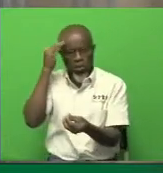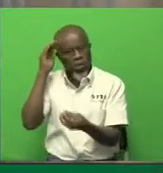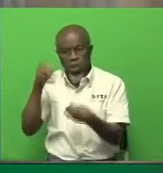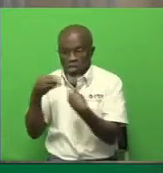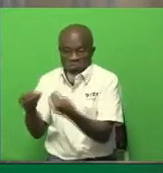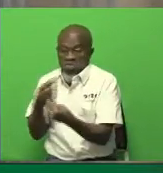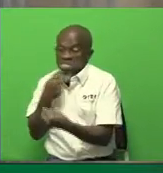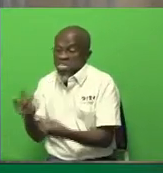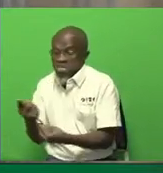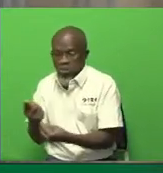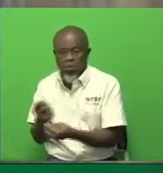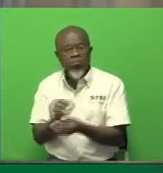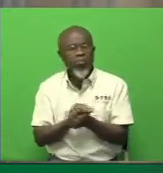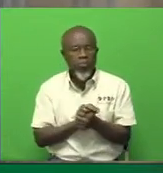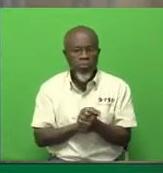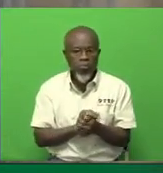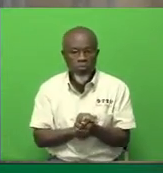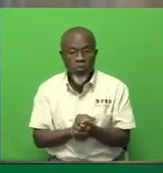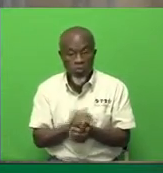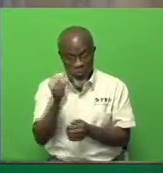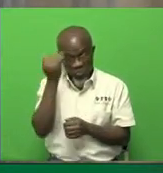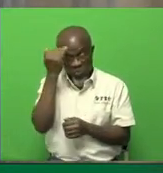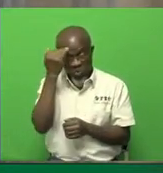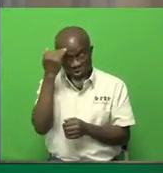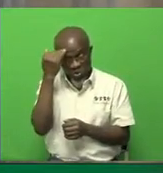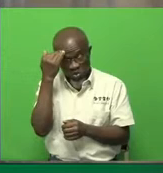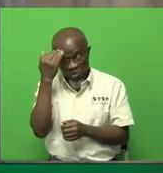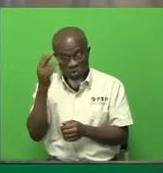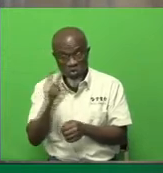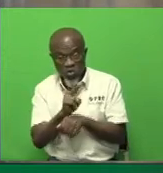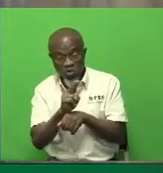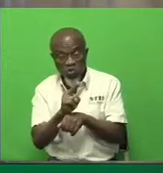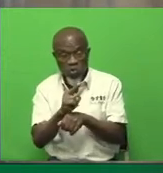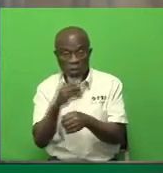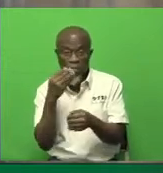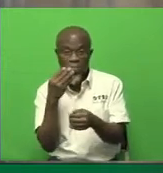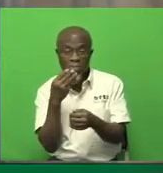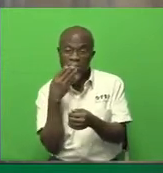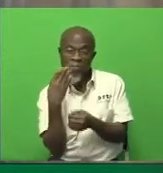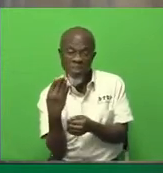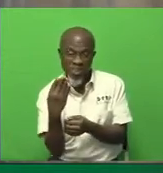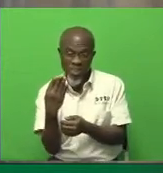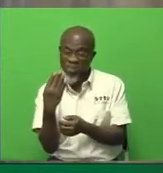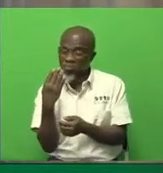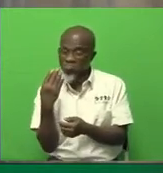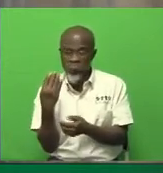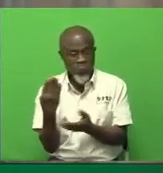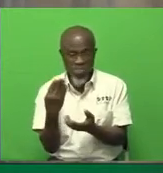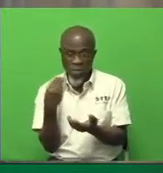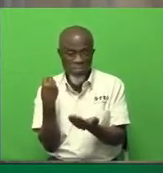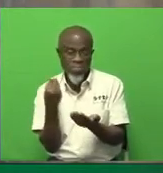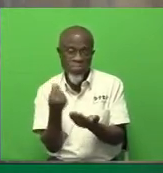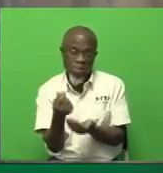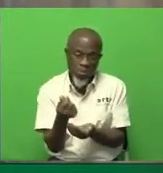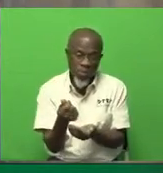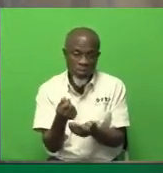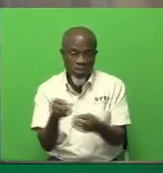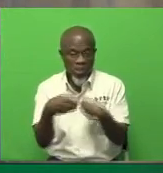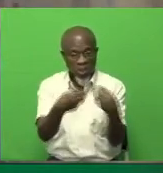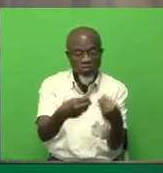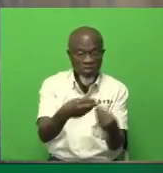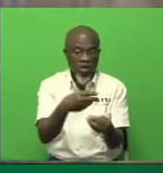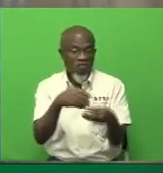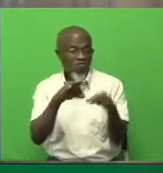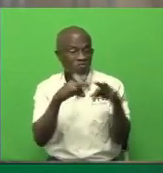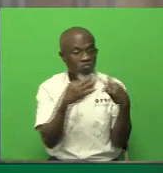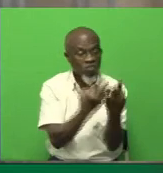some financial services and the tune of millions to billions of dollars that these contracts are going to a relative a family